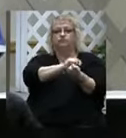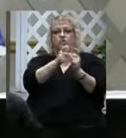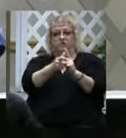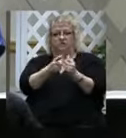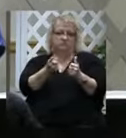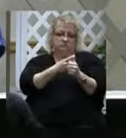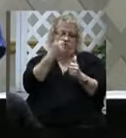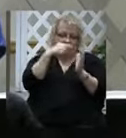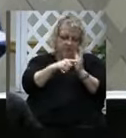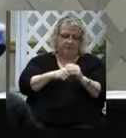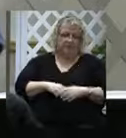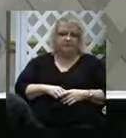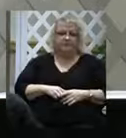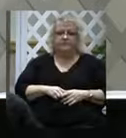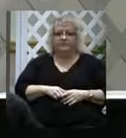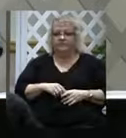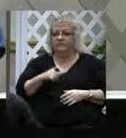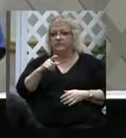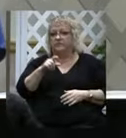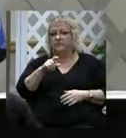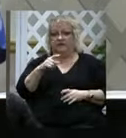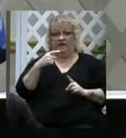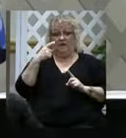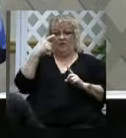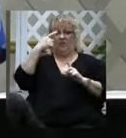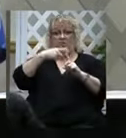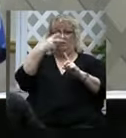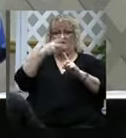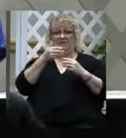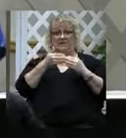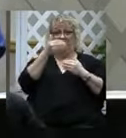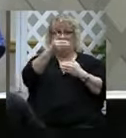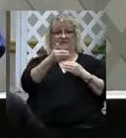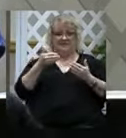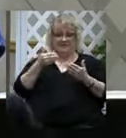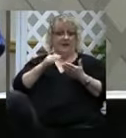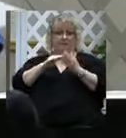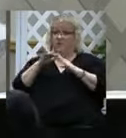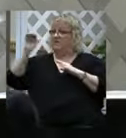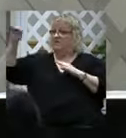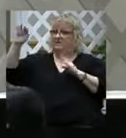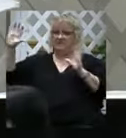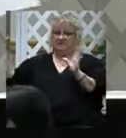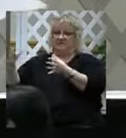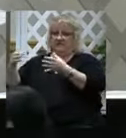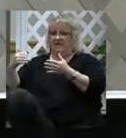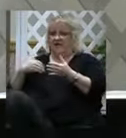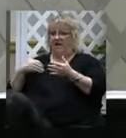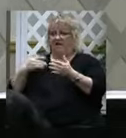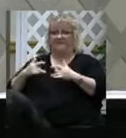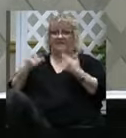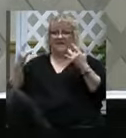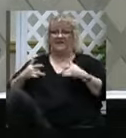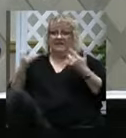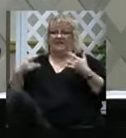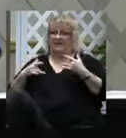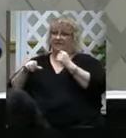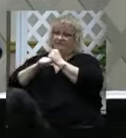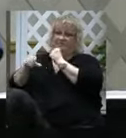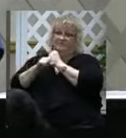Silly example. Halloween is a month away, and if you want, a certain community to get together and have an event and